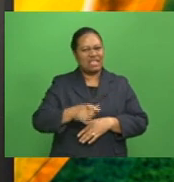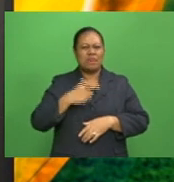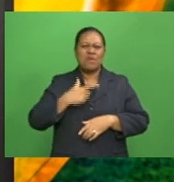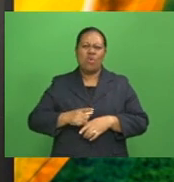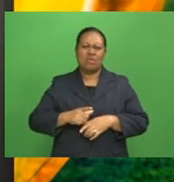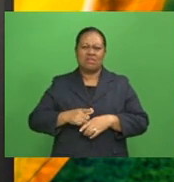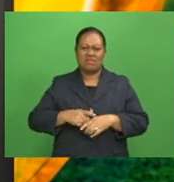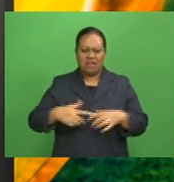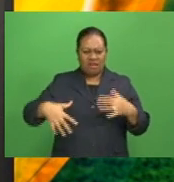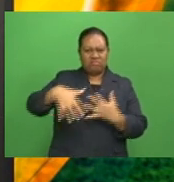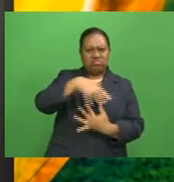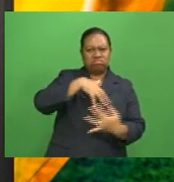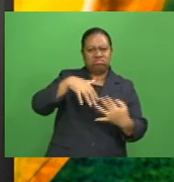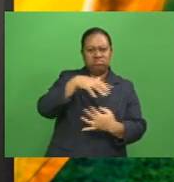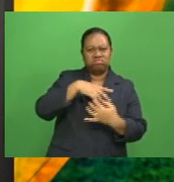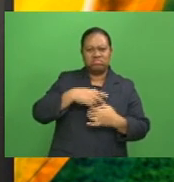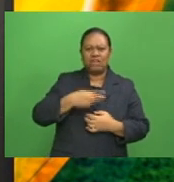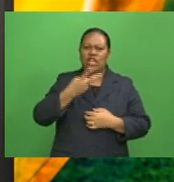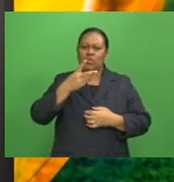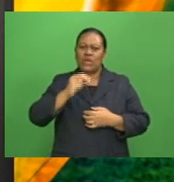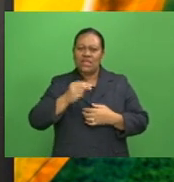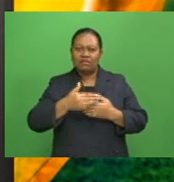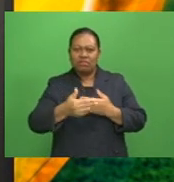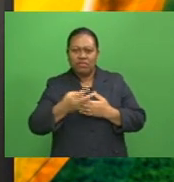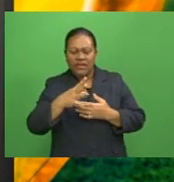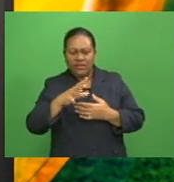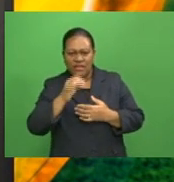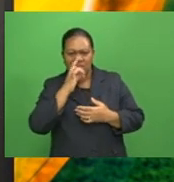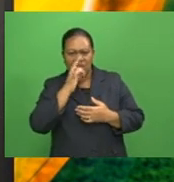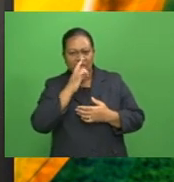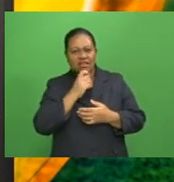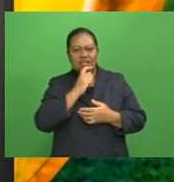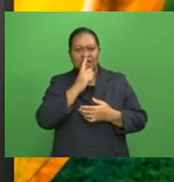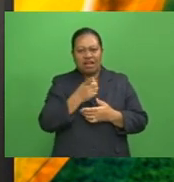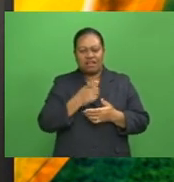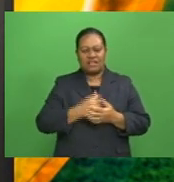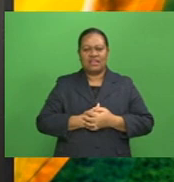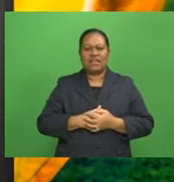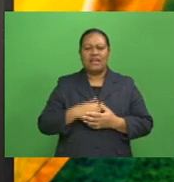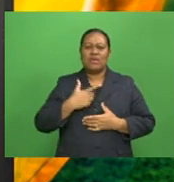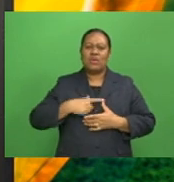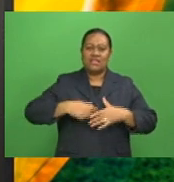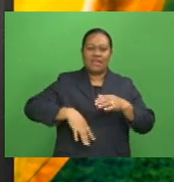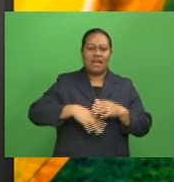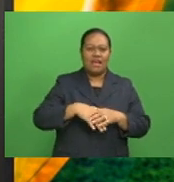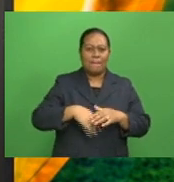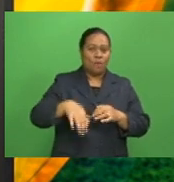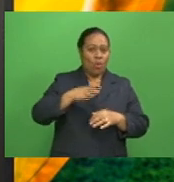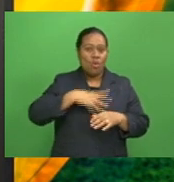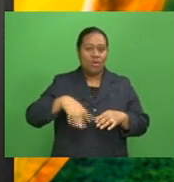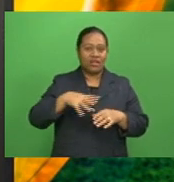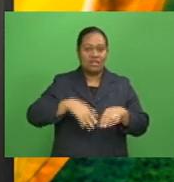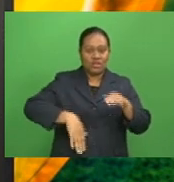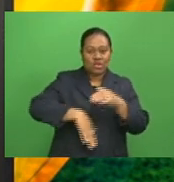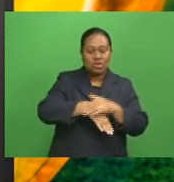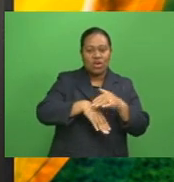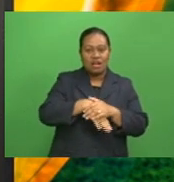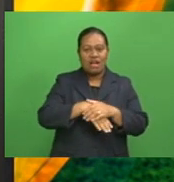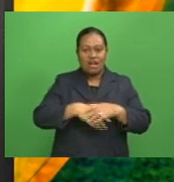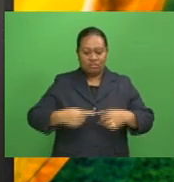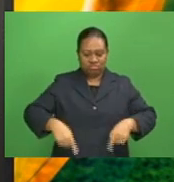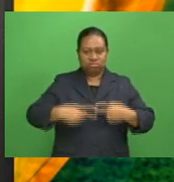numbers are increased from 20 to 50 people. These tournaments include the Fiji Fact, the Battle of the Giants, and the Courts